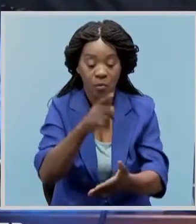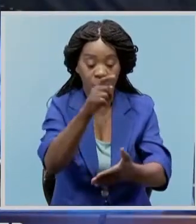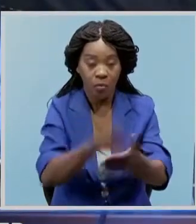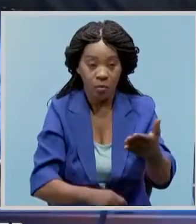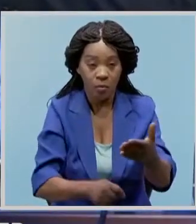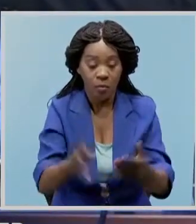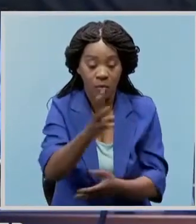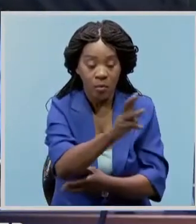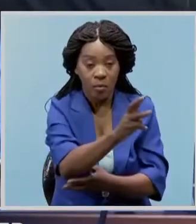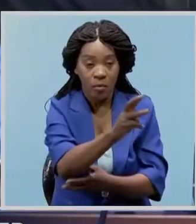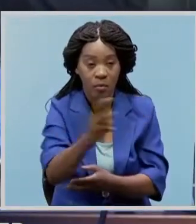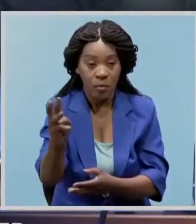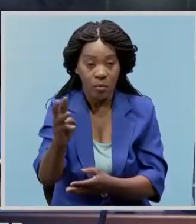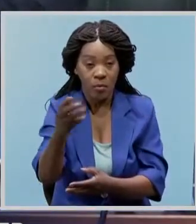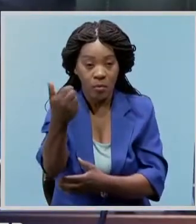at